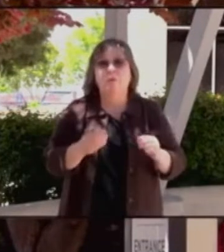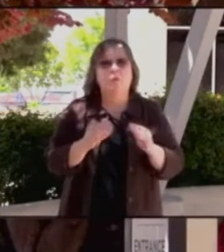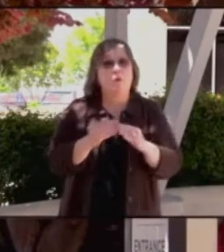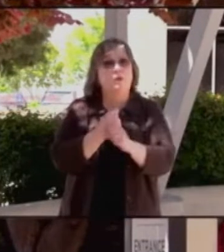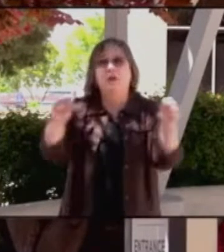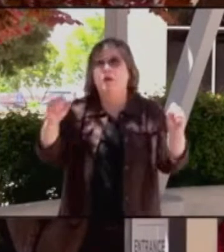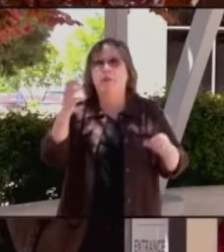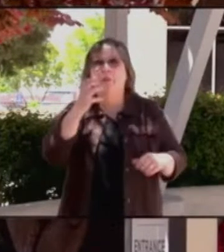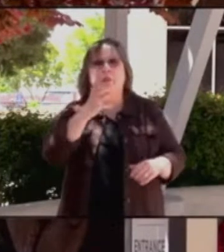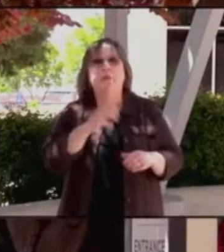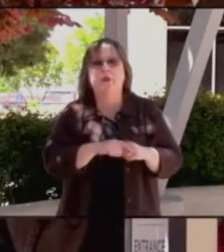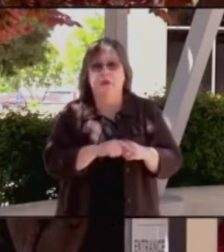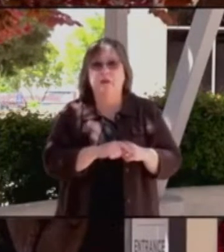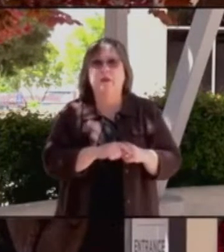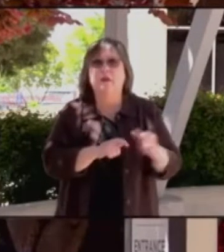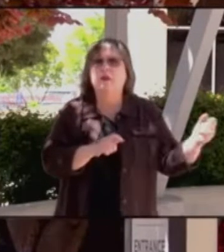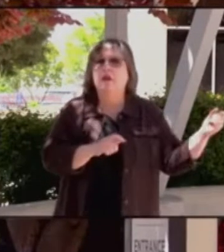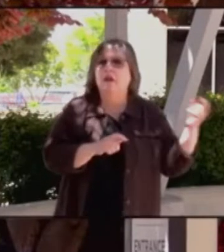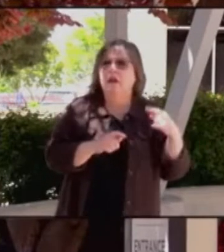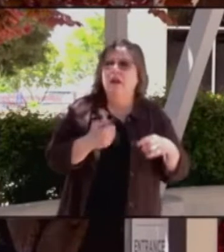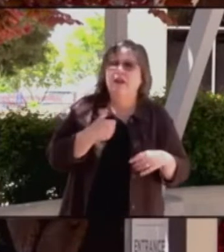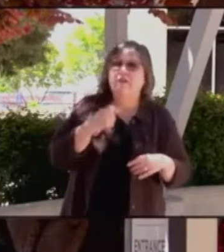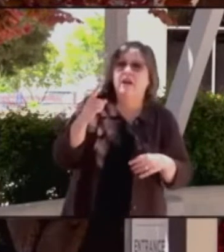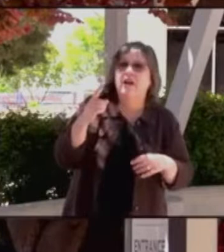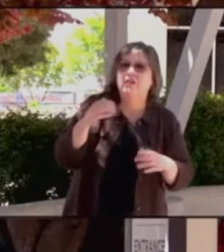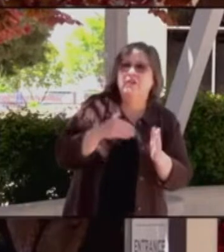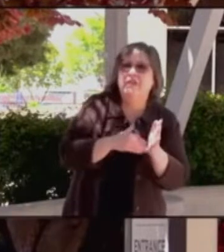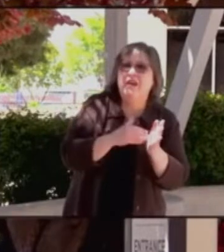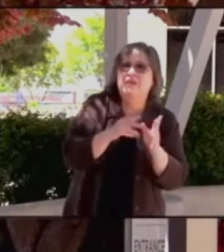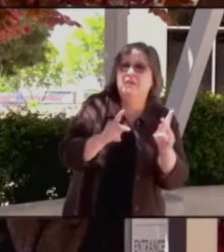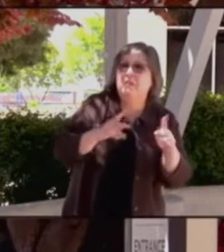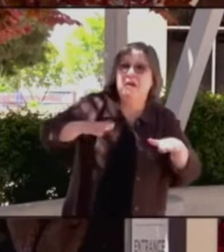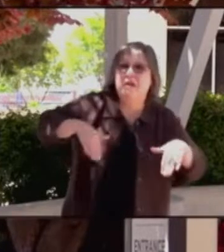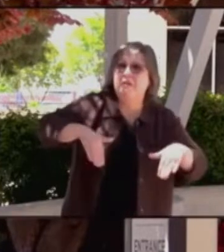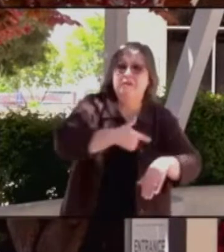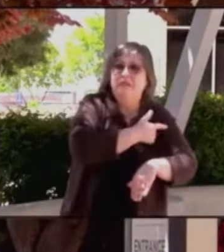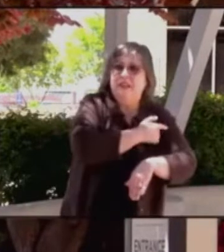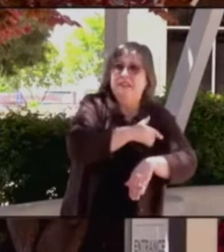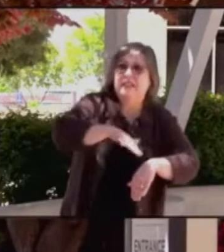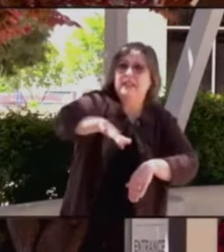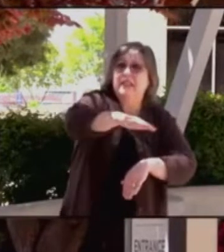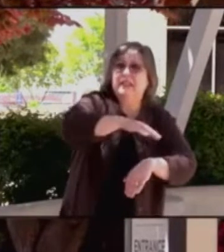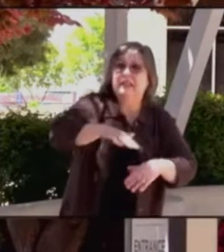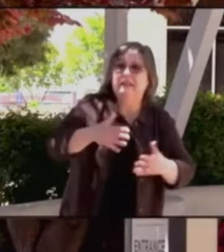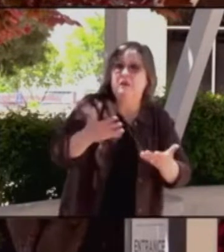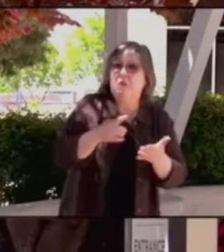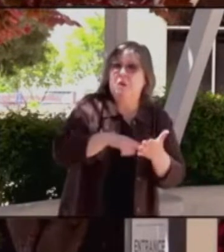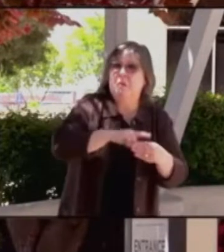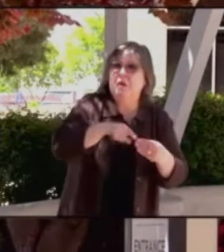of thousands, if my math is right, people who aren't vaccinated. Right. So